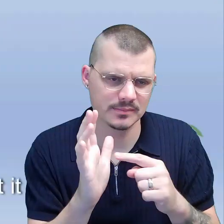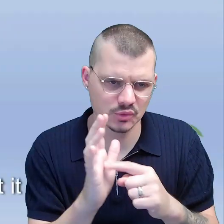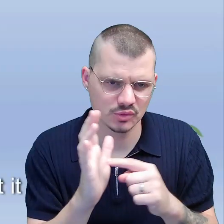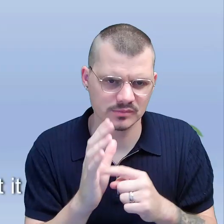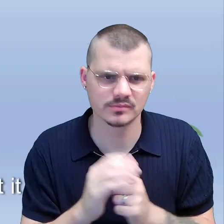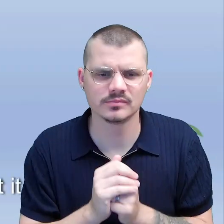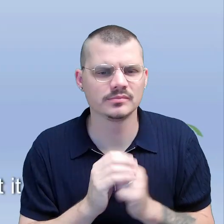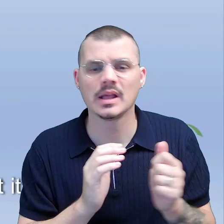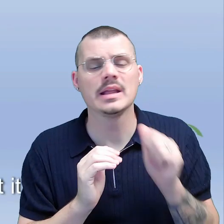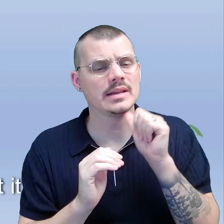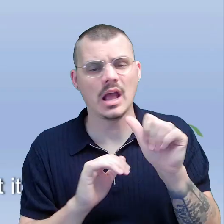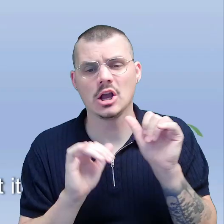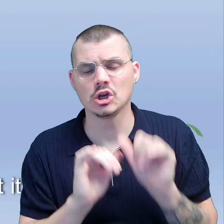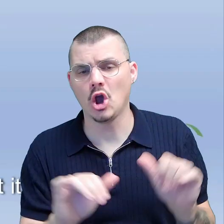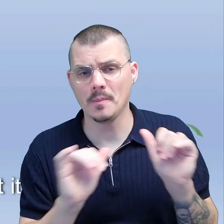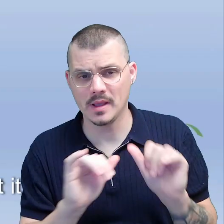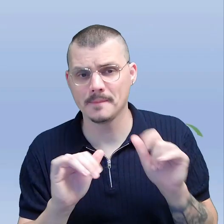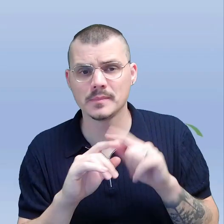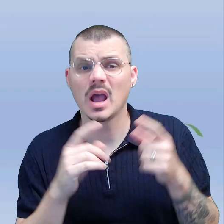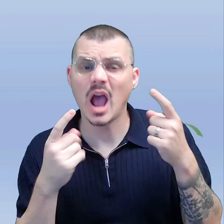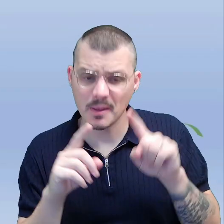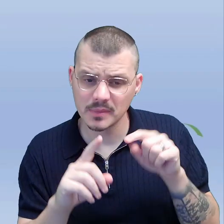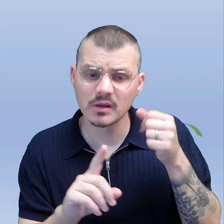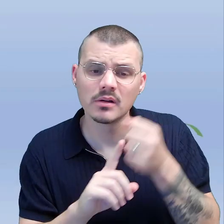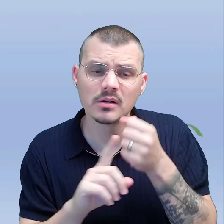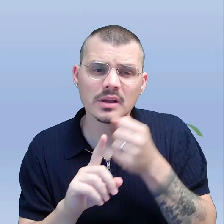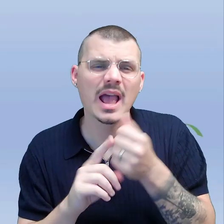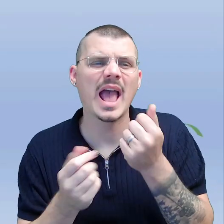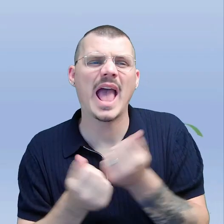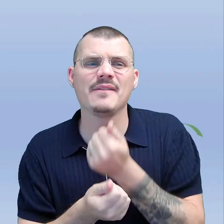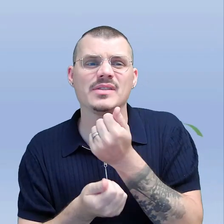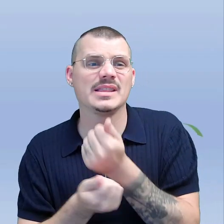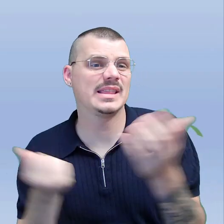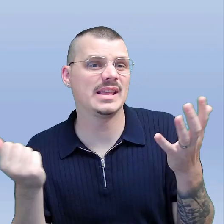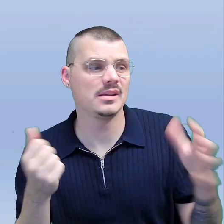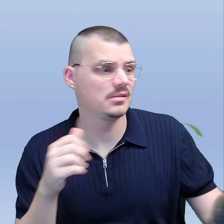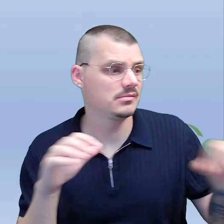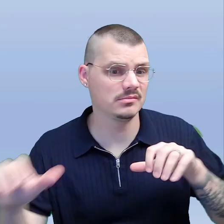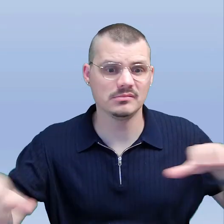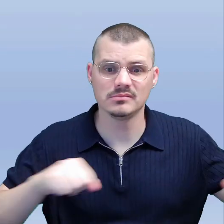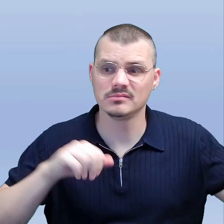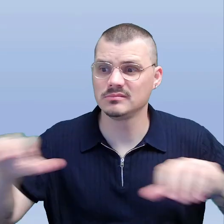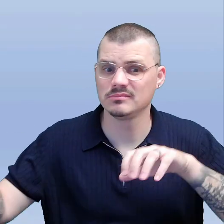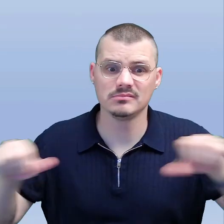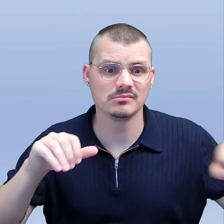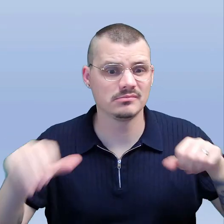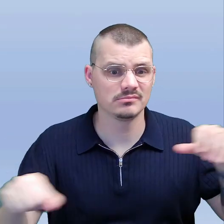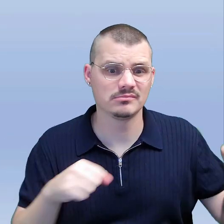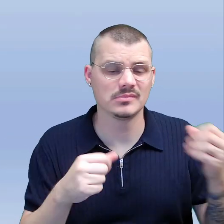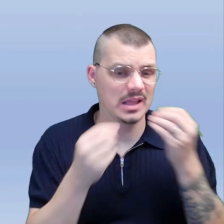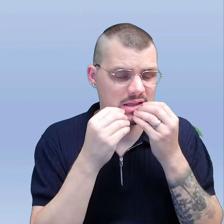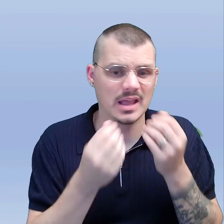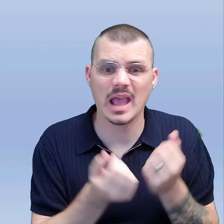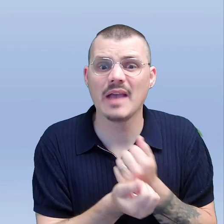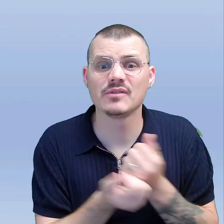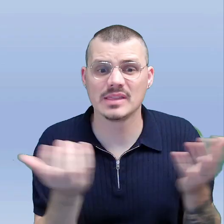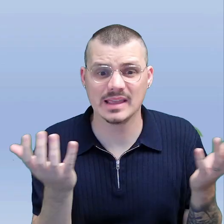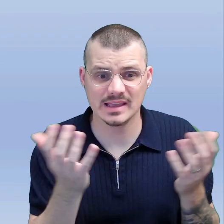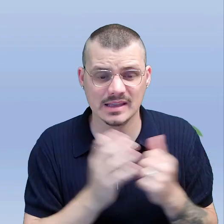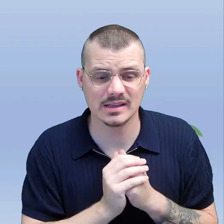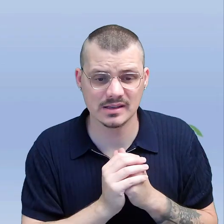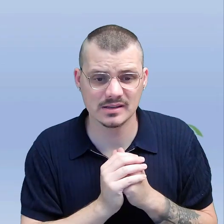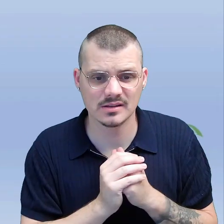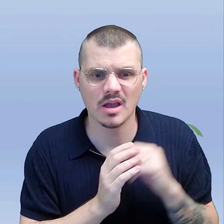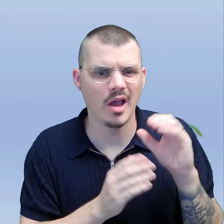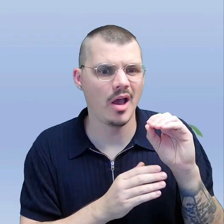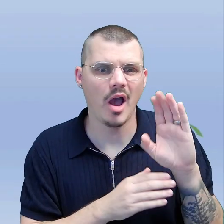For example, this was not common, but it did occur a few times. Everything in reach, people that